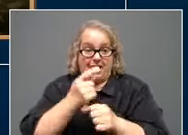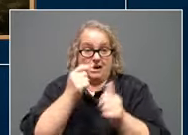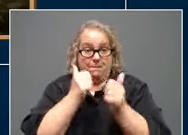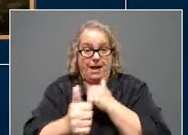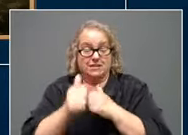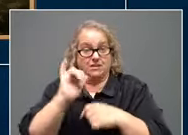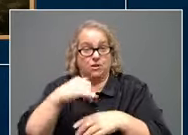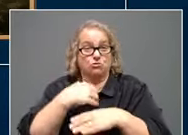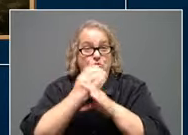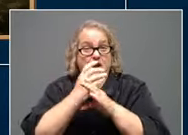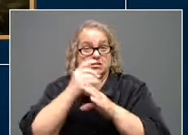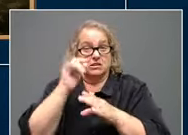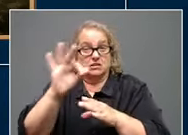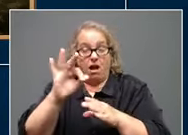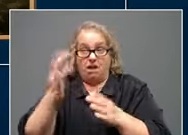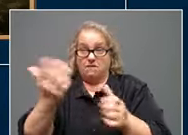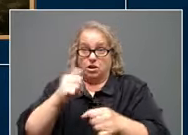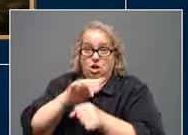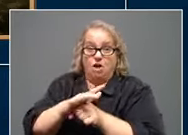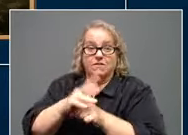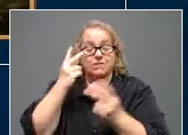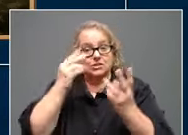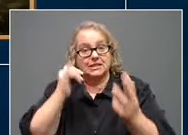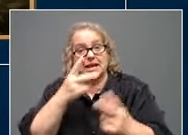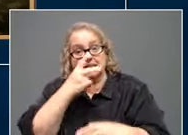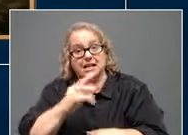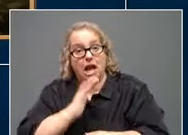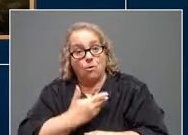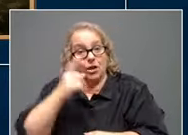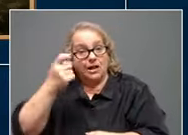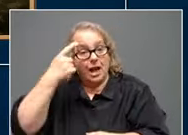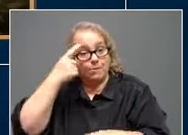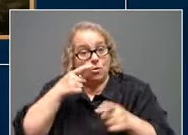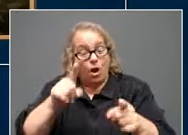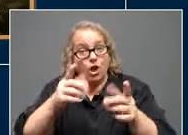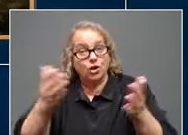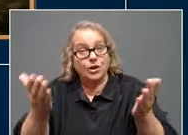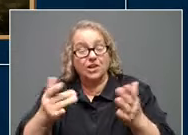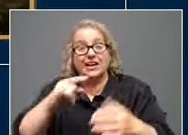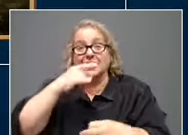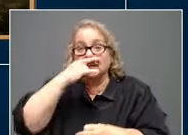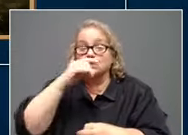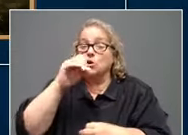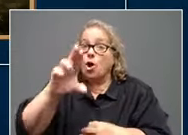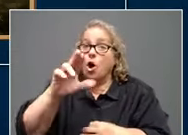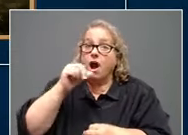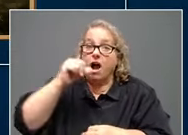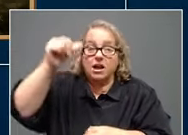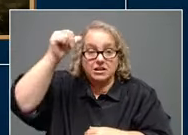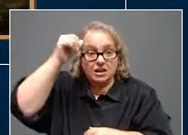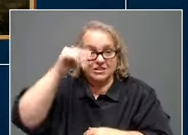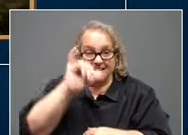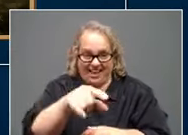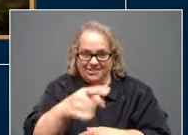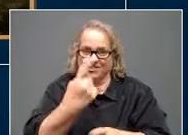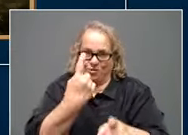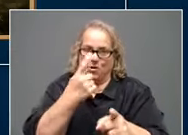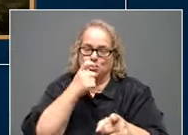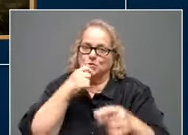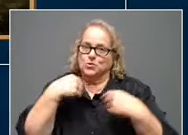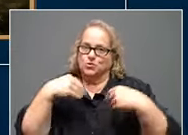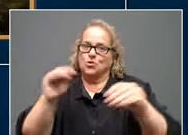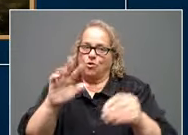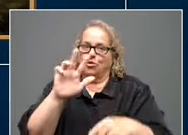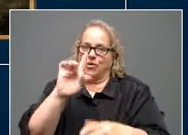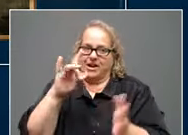pandemic and visitors can come see our Capitol while they're here, kids or adults, this is the one that sold, they can